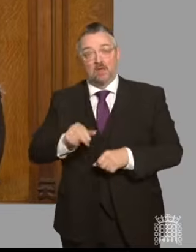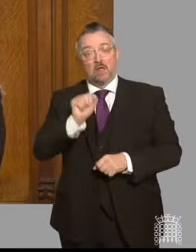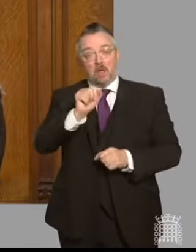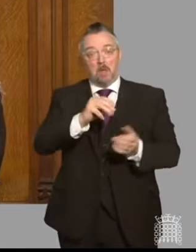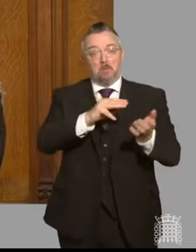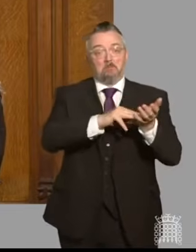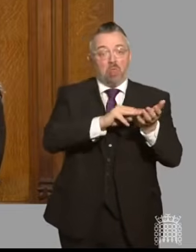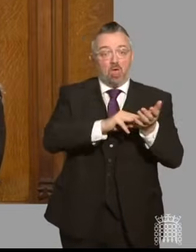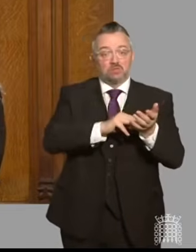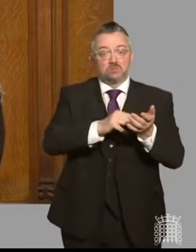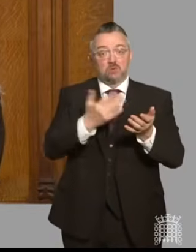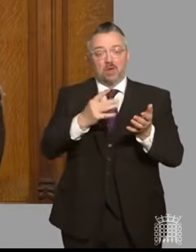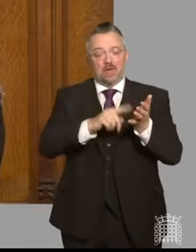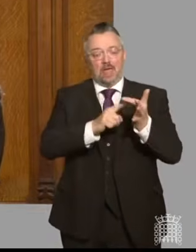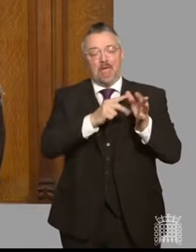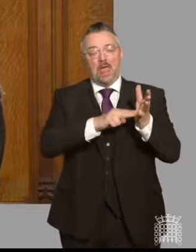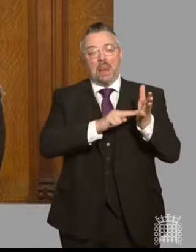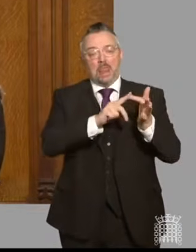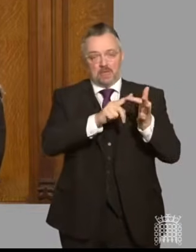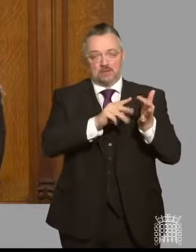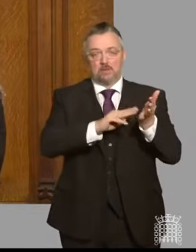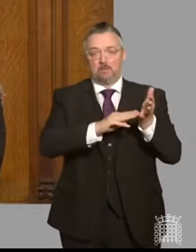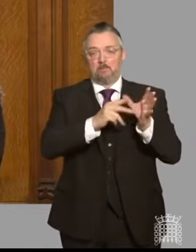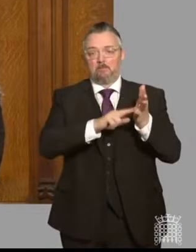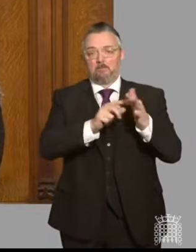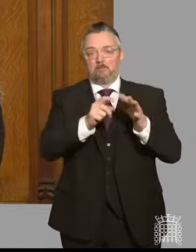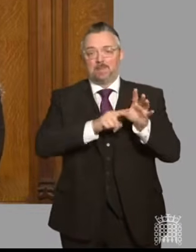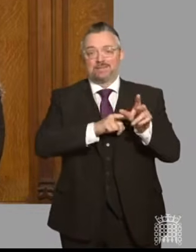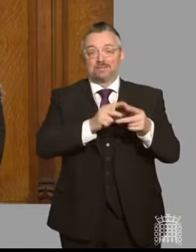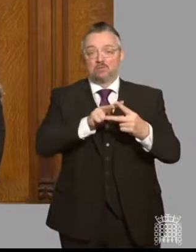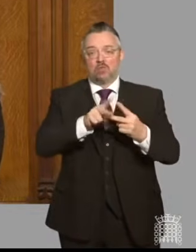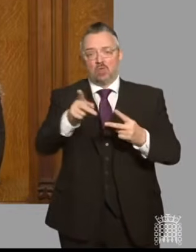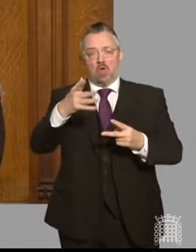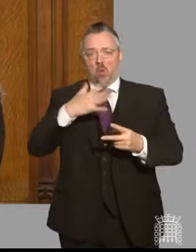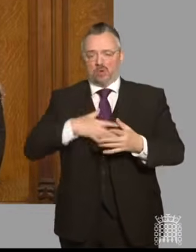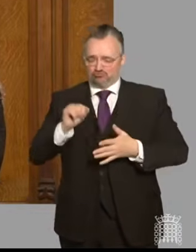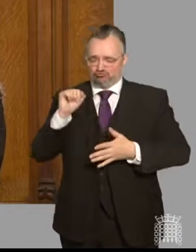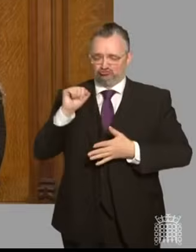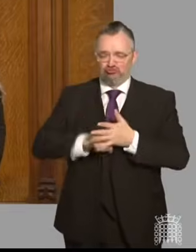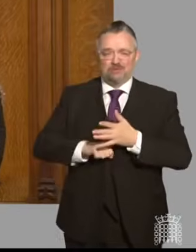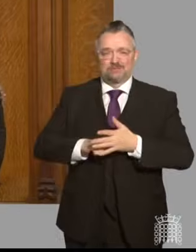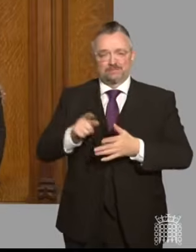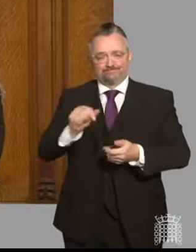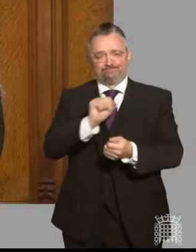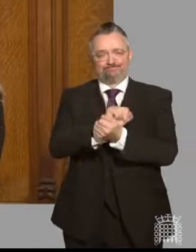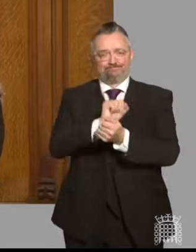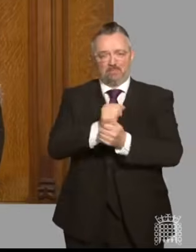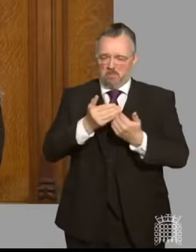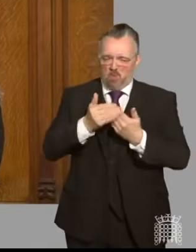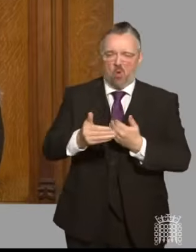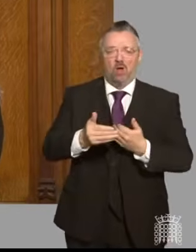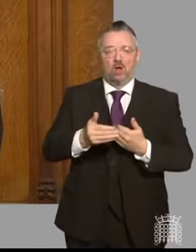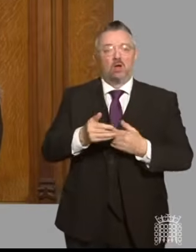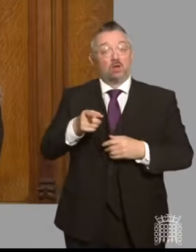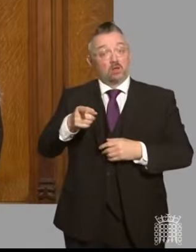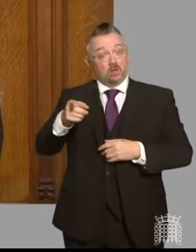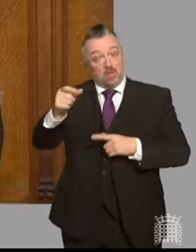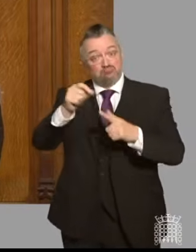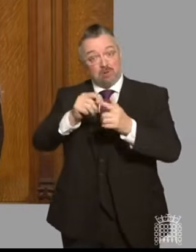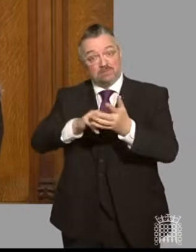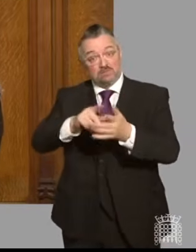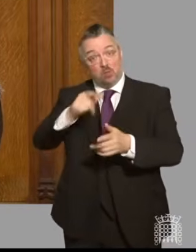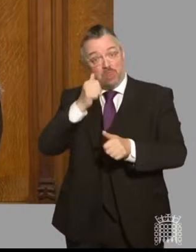tougher sentences on knife crime. So will the Prime Minister support the Danny and Ava campaign